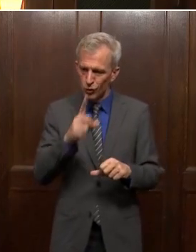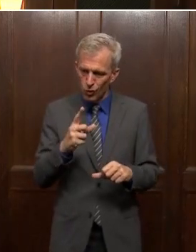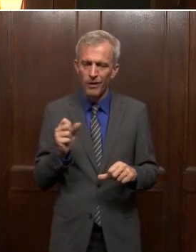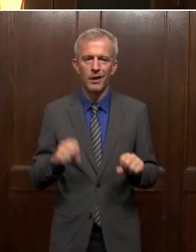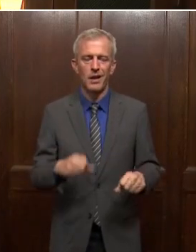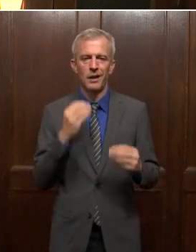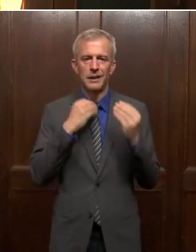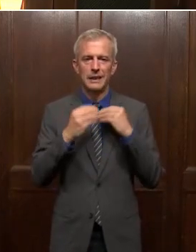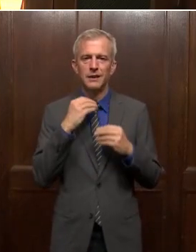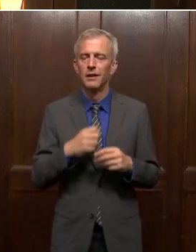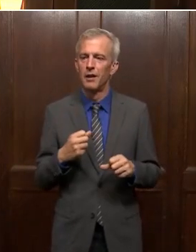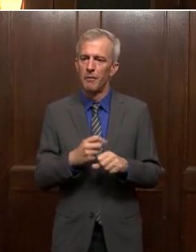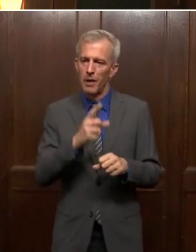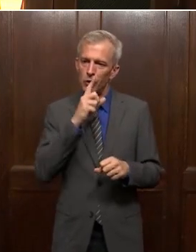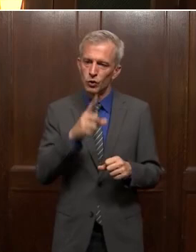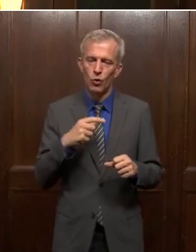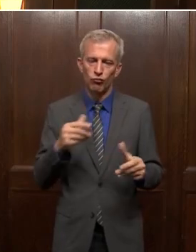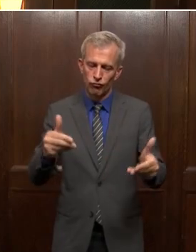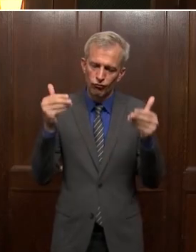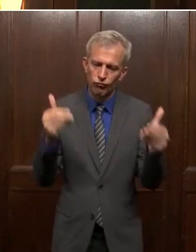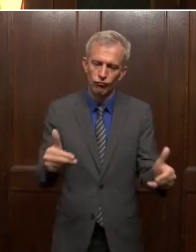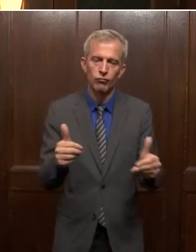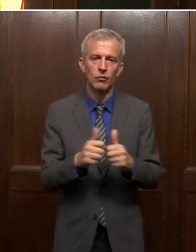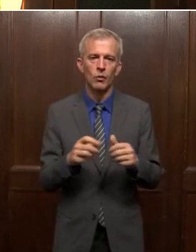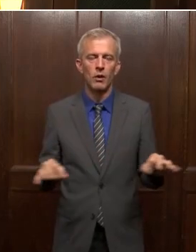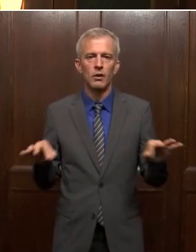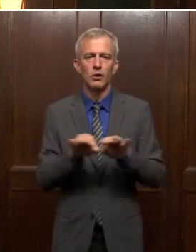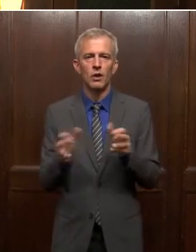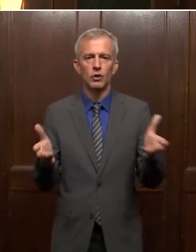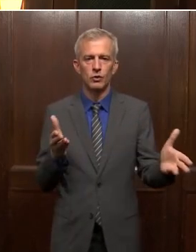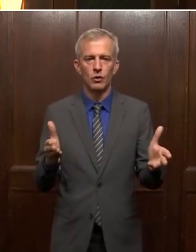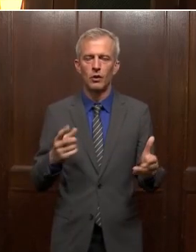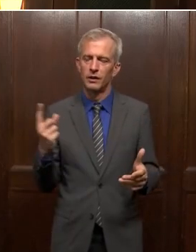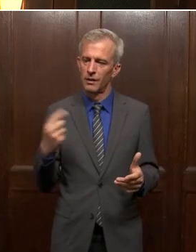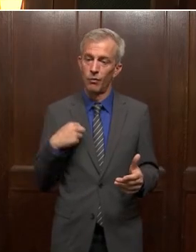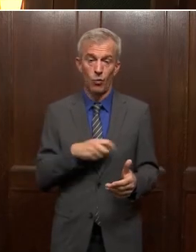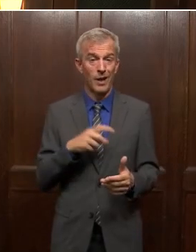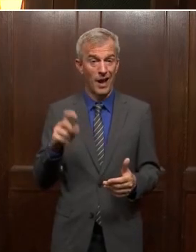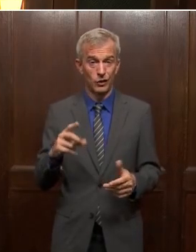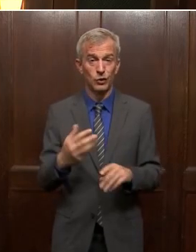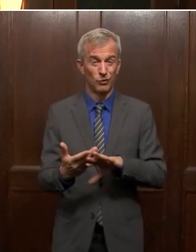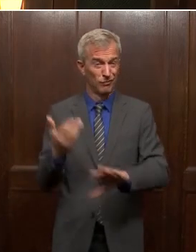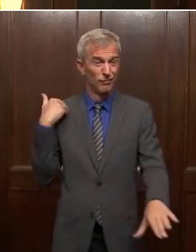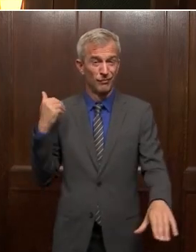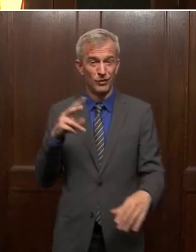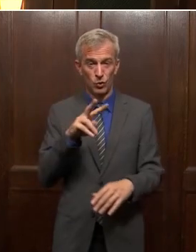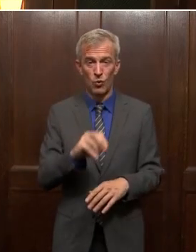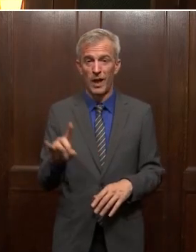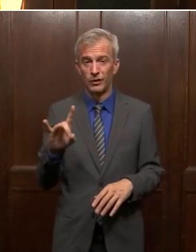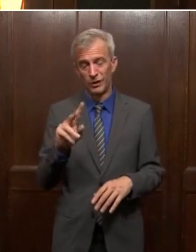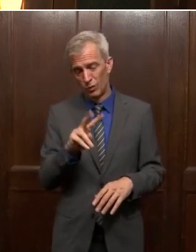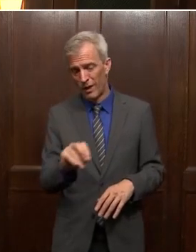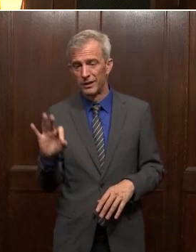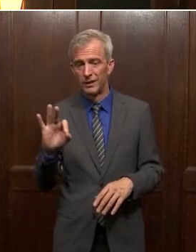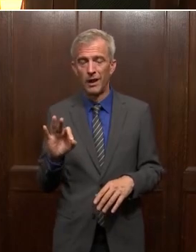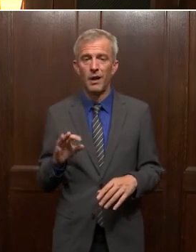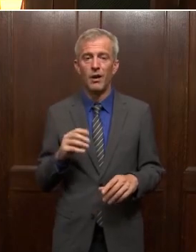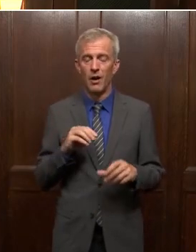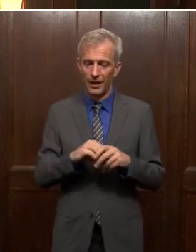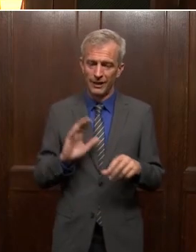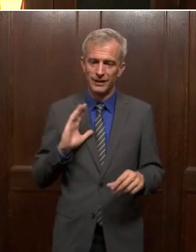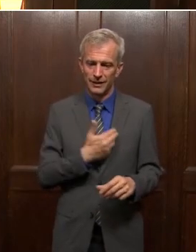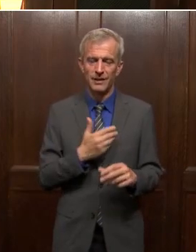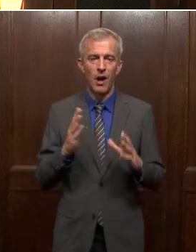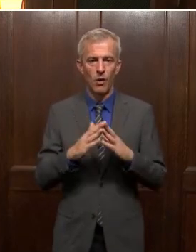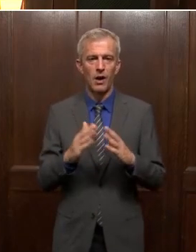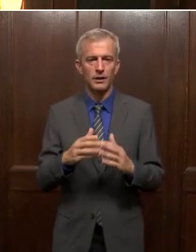making sure that we continue forward with critical services. So that's something we had to do then. It is in the city charter power, and it's something that we are not